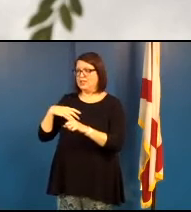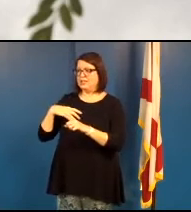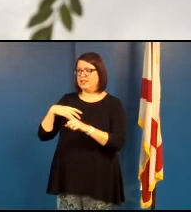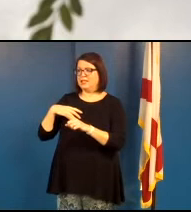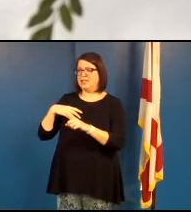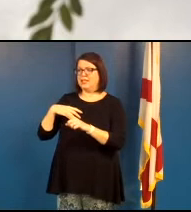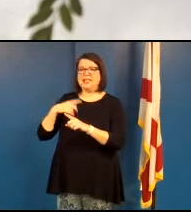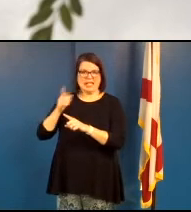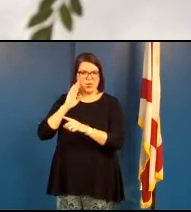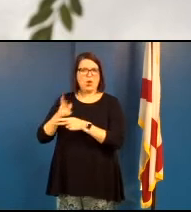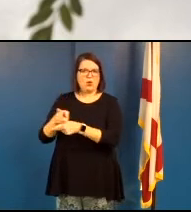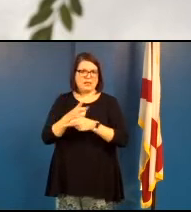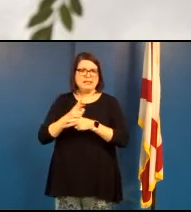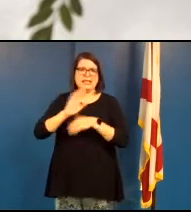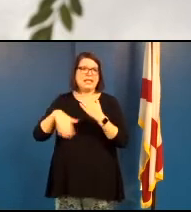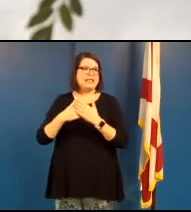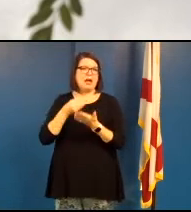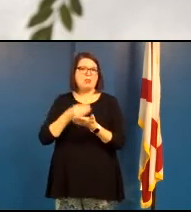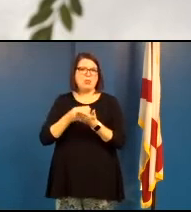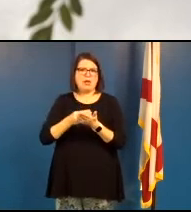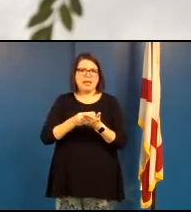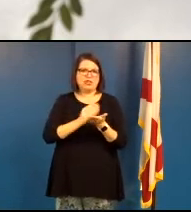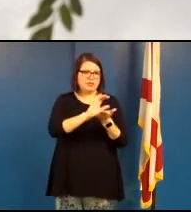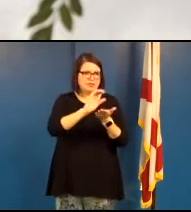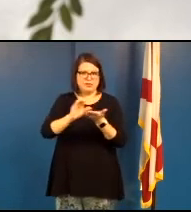will oversee the entire appropriations process. And then